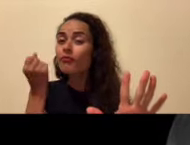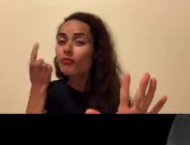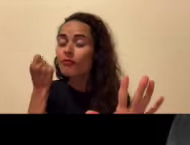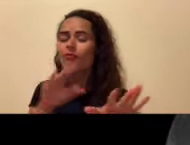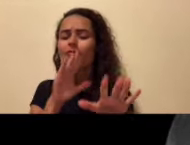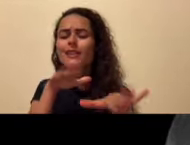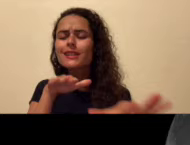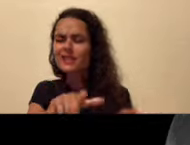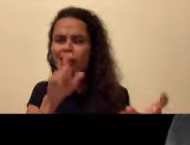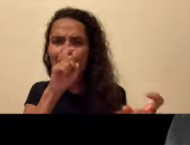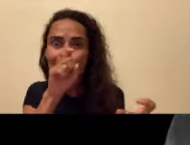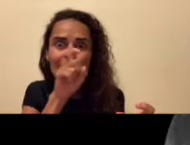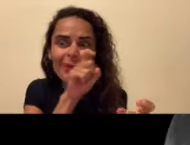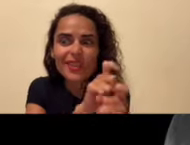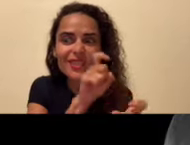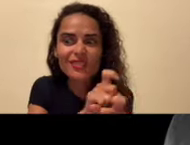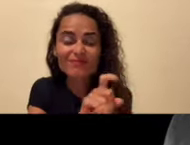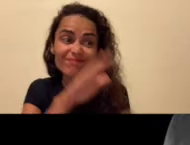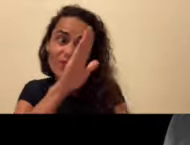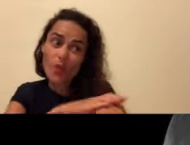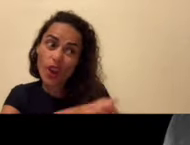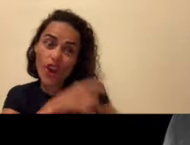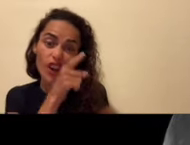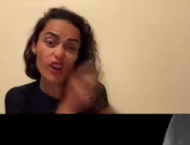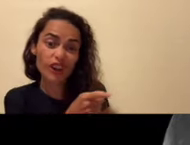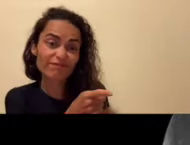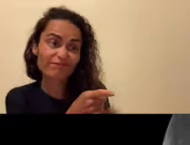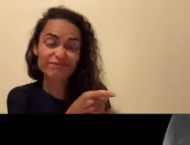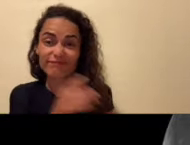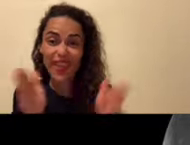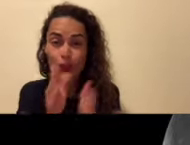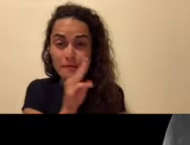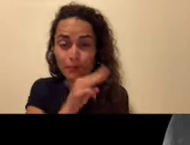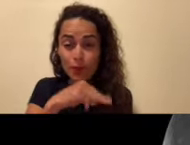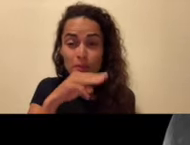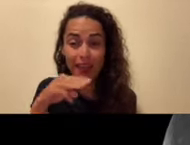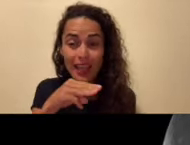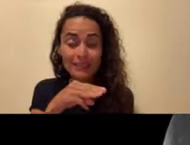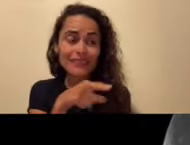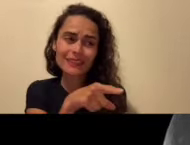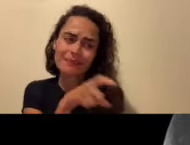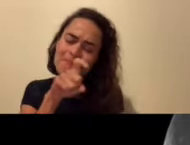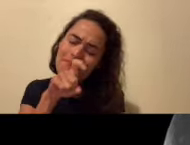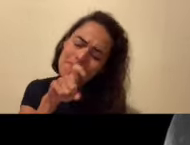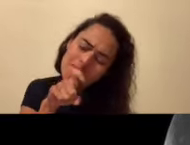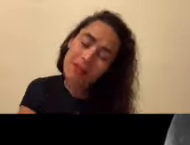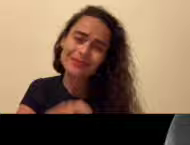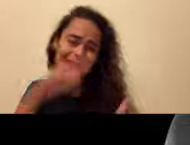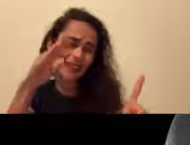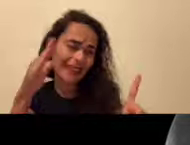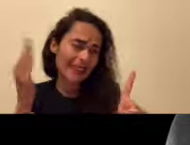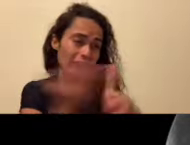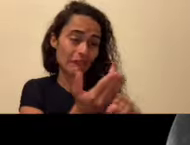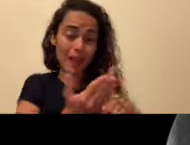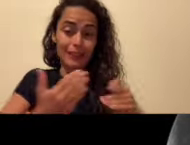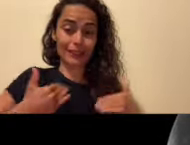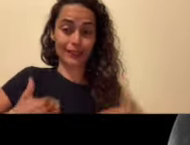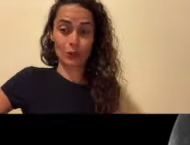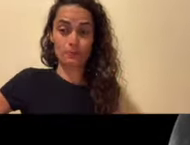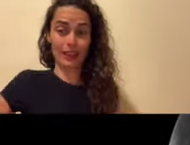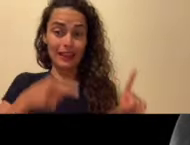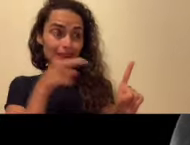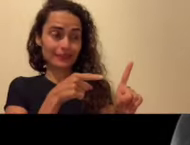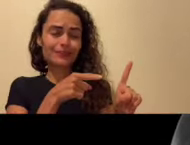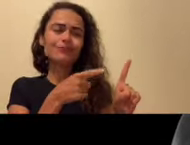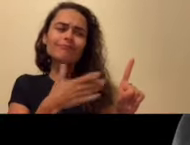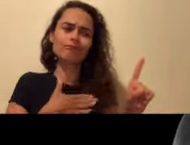Nuestra versión del cuento está situada en Irlanda hace 100 años. La sirenita se enamora de un príncipe. Ella